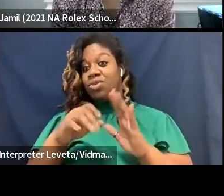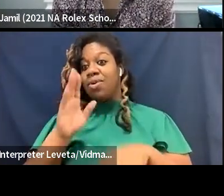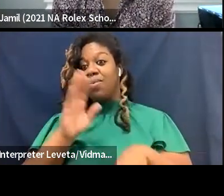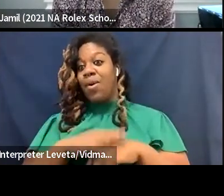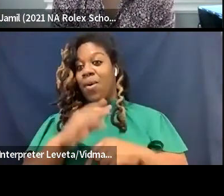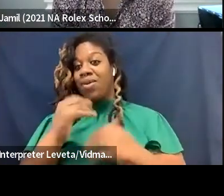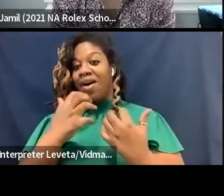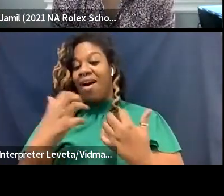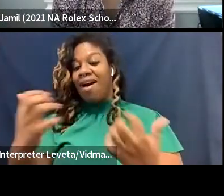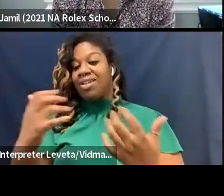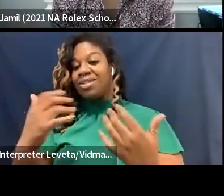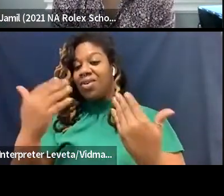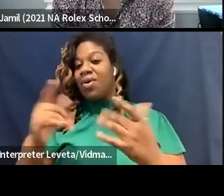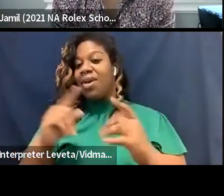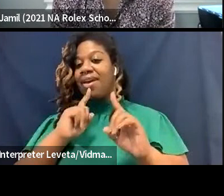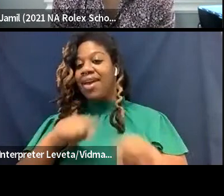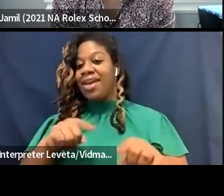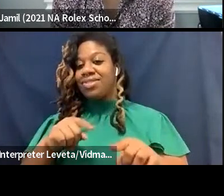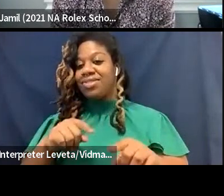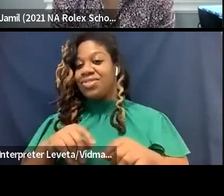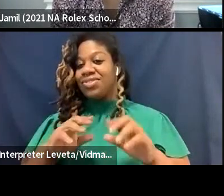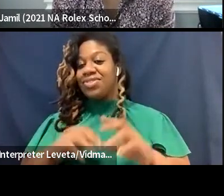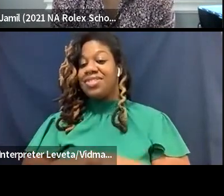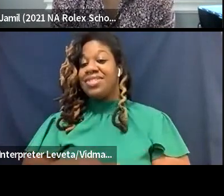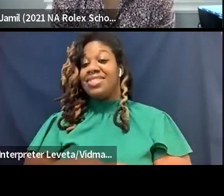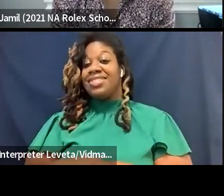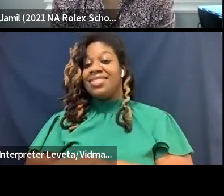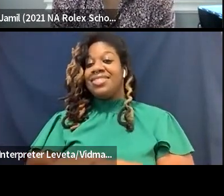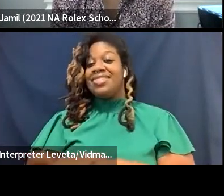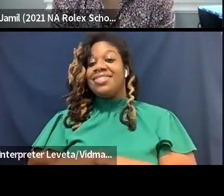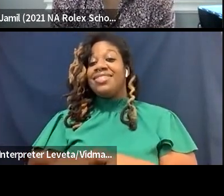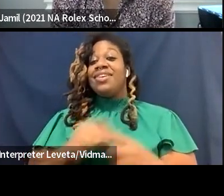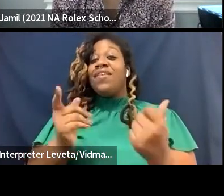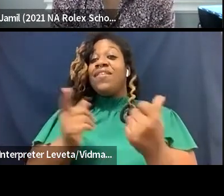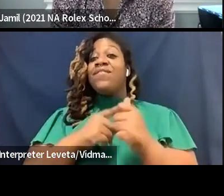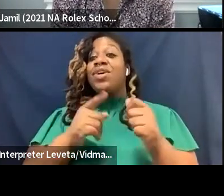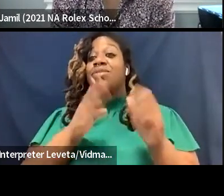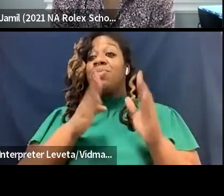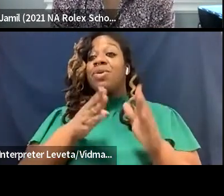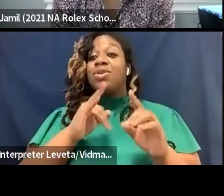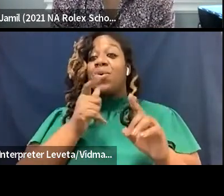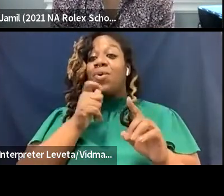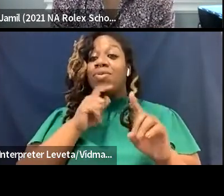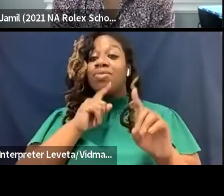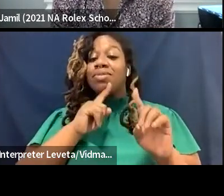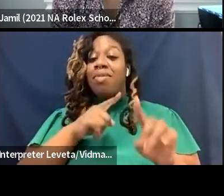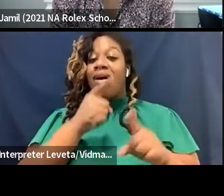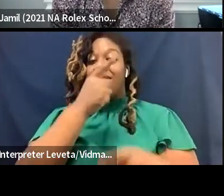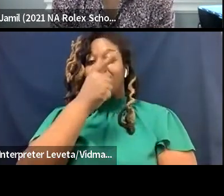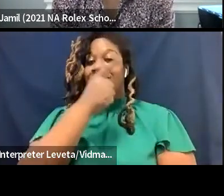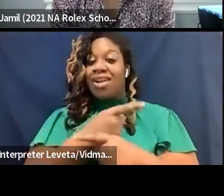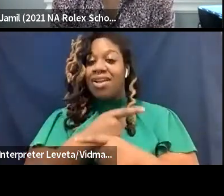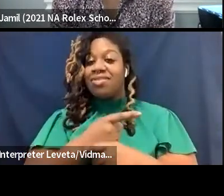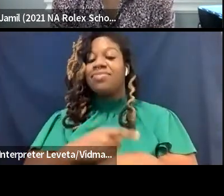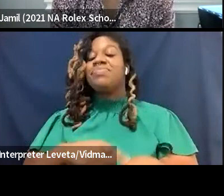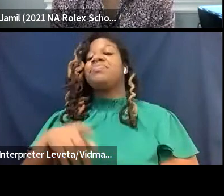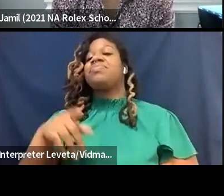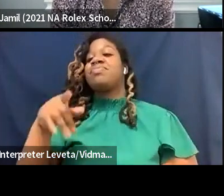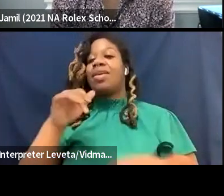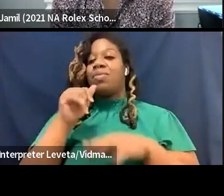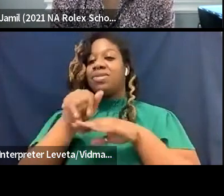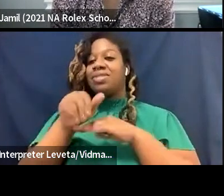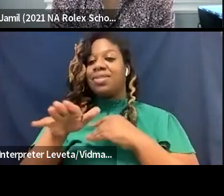that does, BIMS will mail you this signed copy of All We Can Save. So please do that now. I'll give you 1